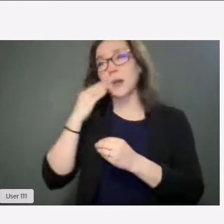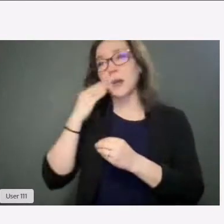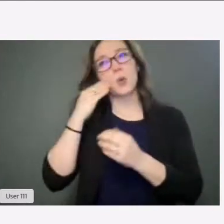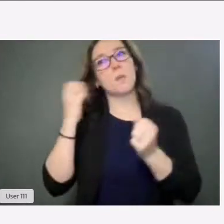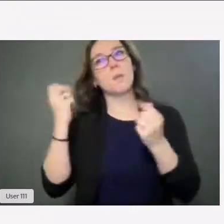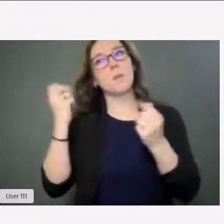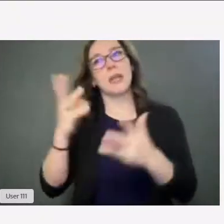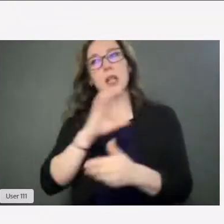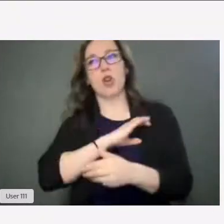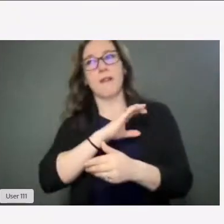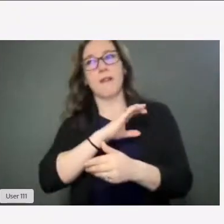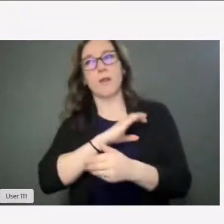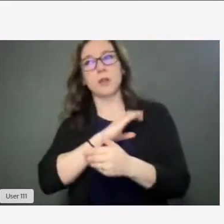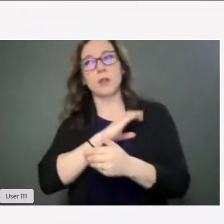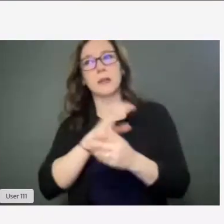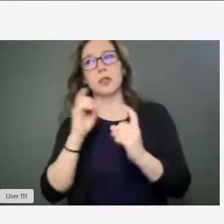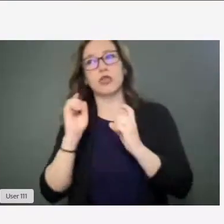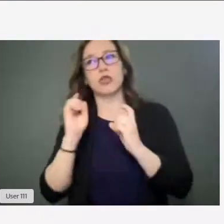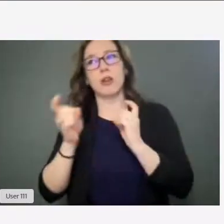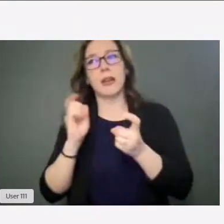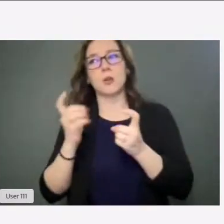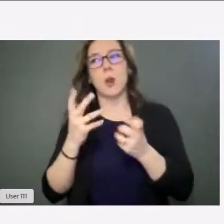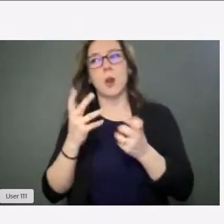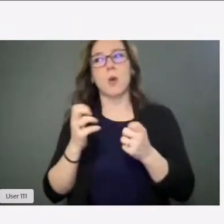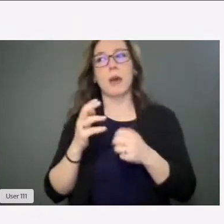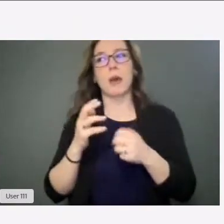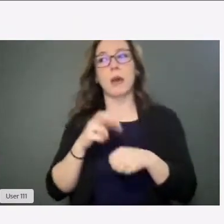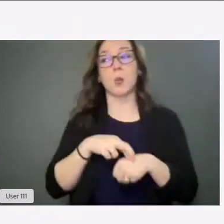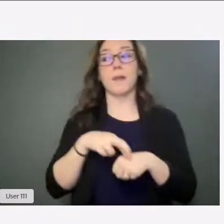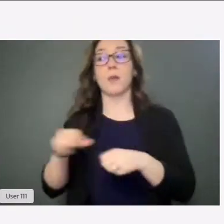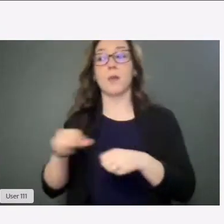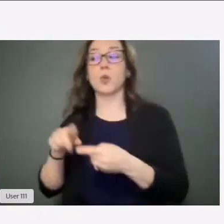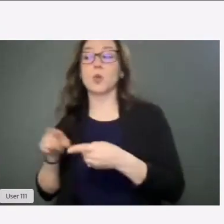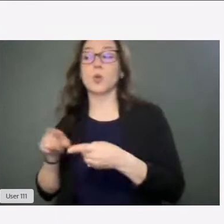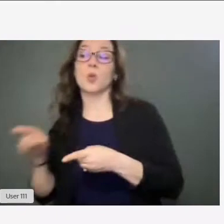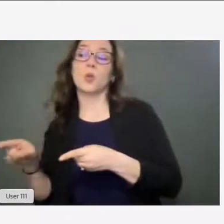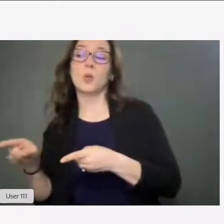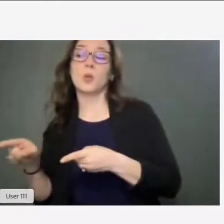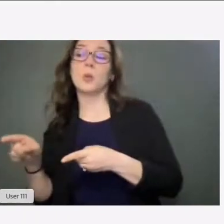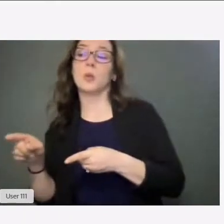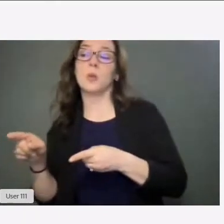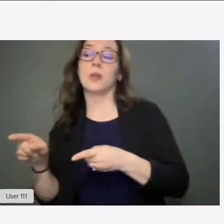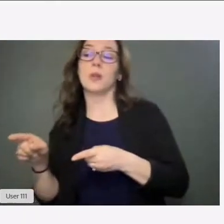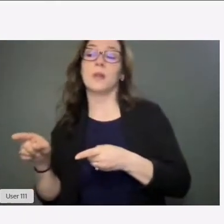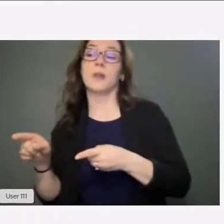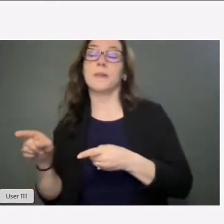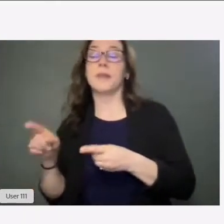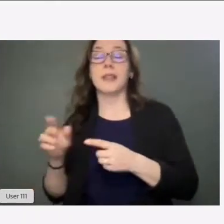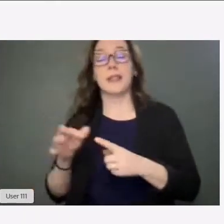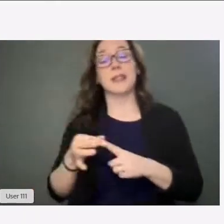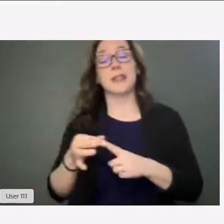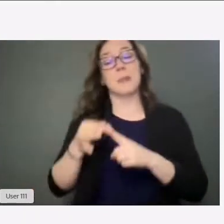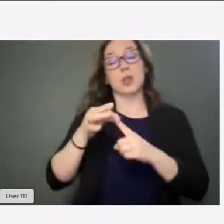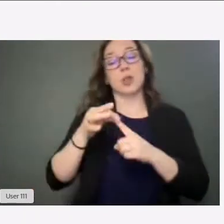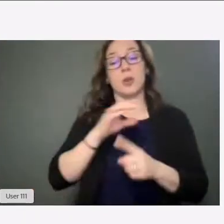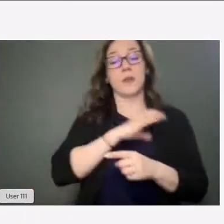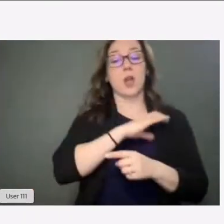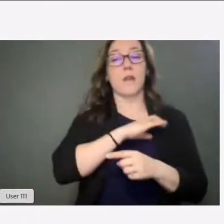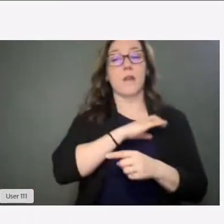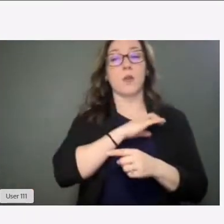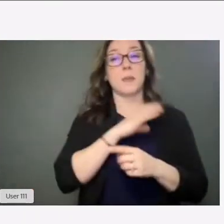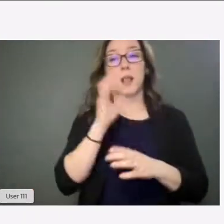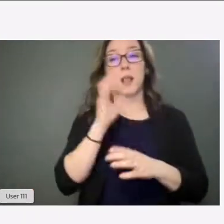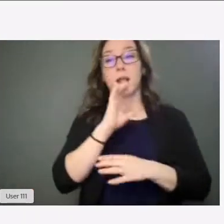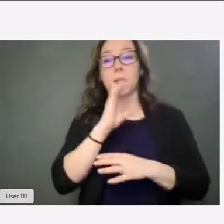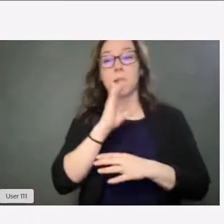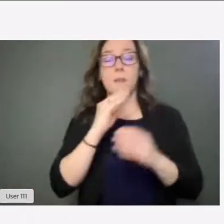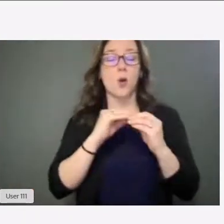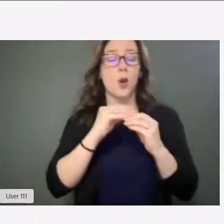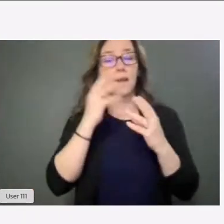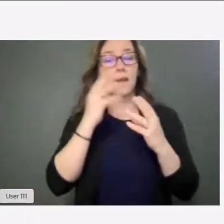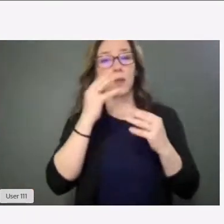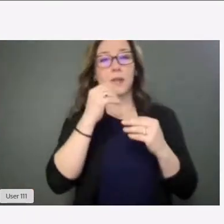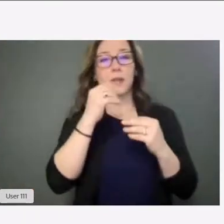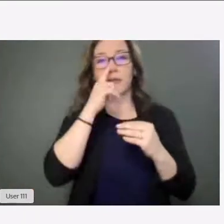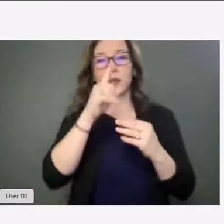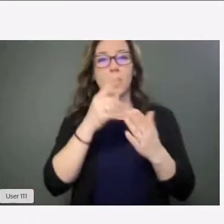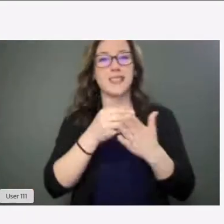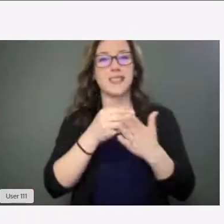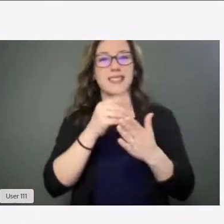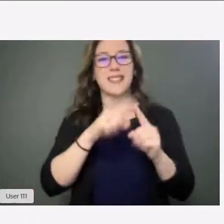out there, so I want to kind of defer to you here if we have an official from law enforcement who's looking for more information about different funding streams.